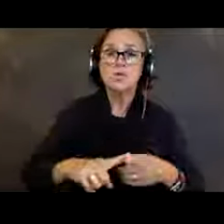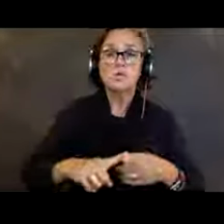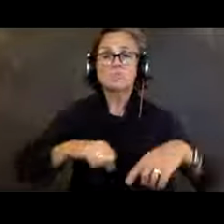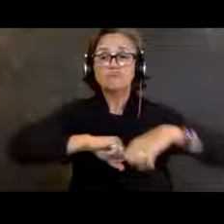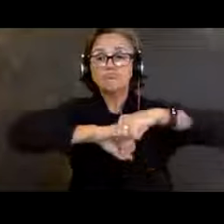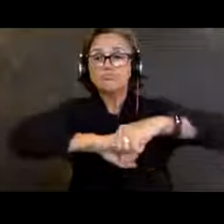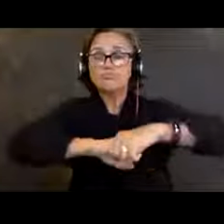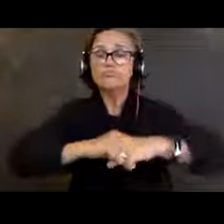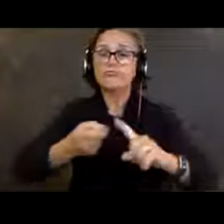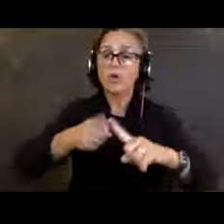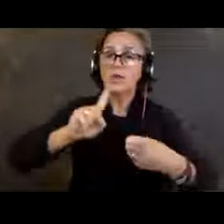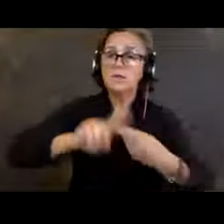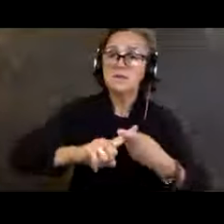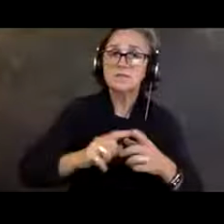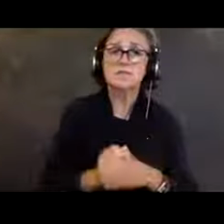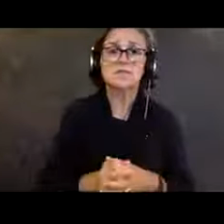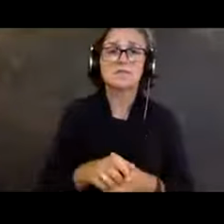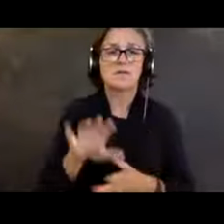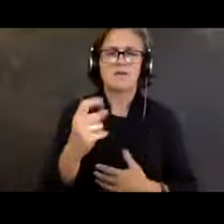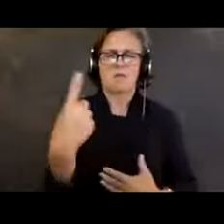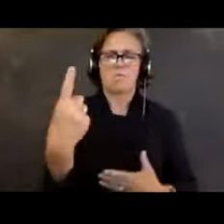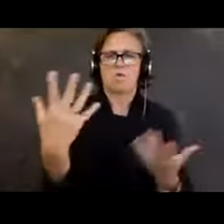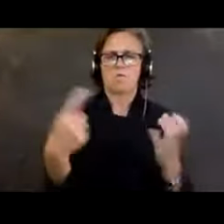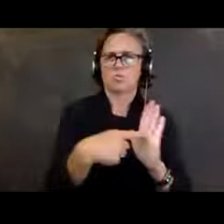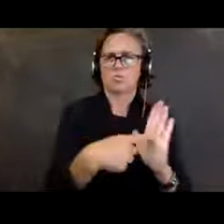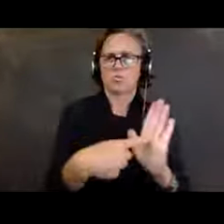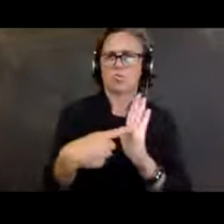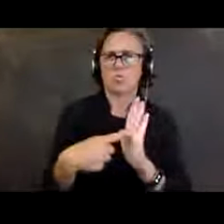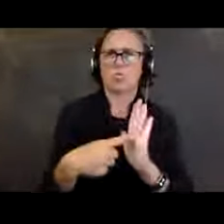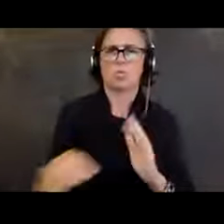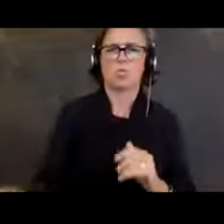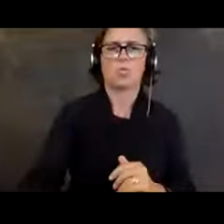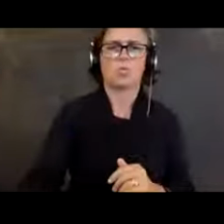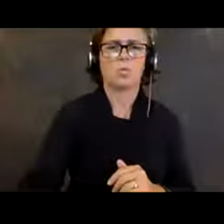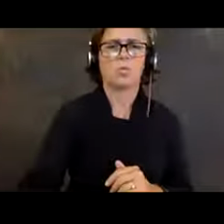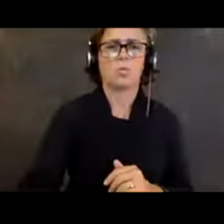I share this slide to just show that the issue of